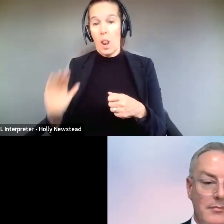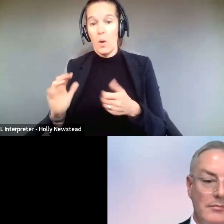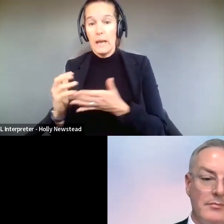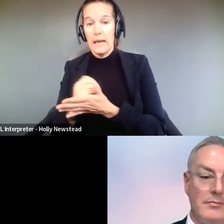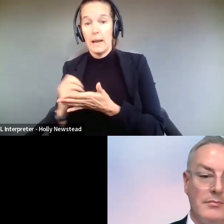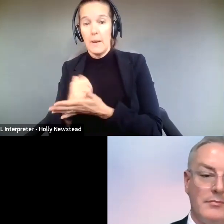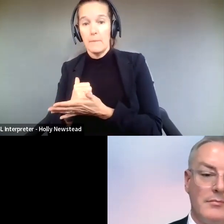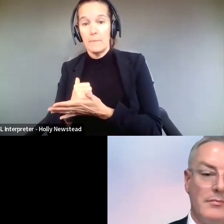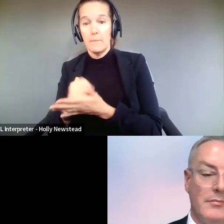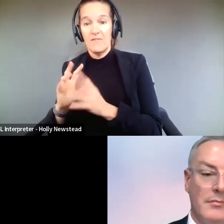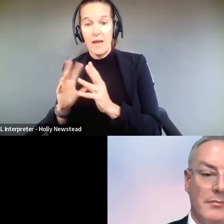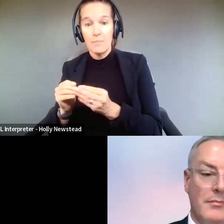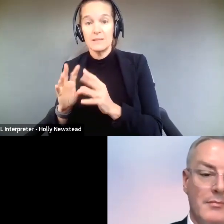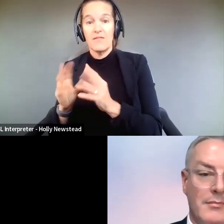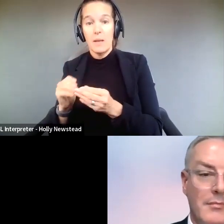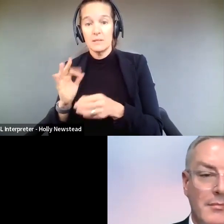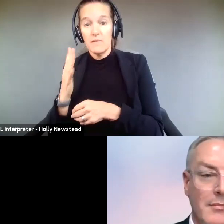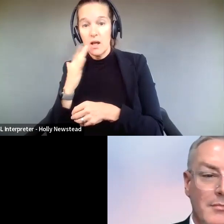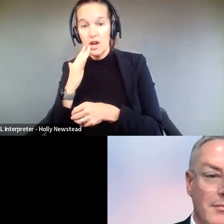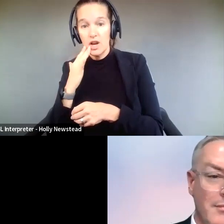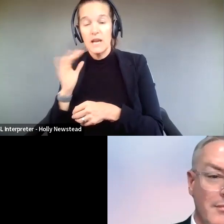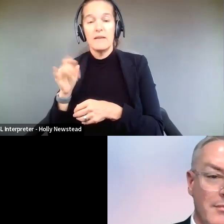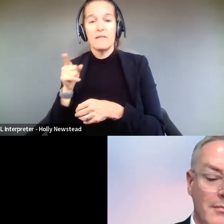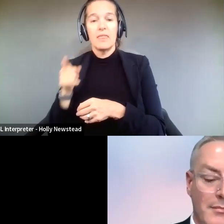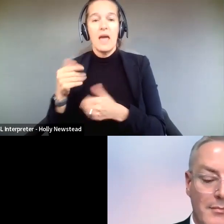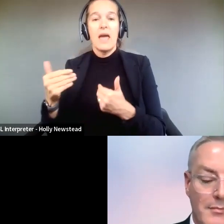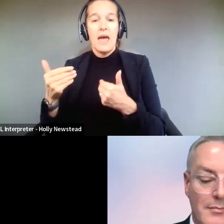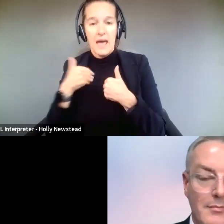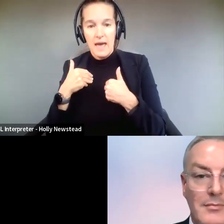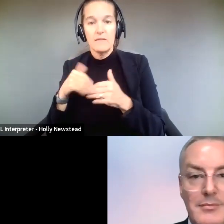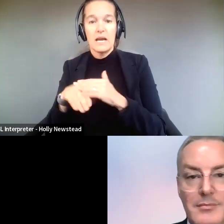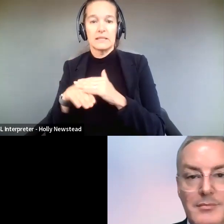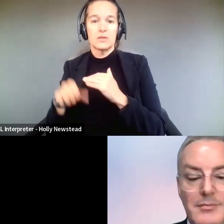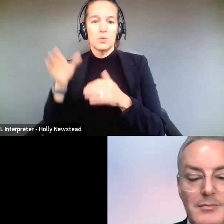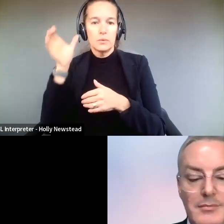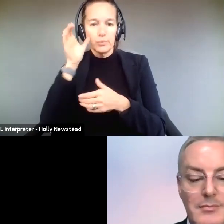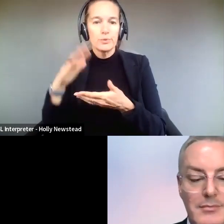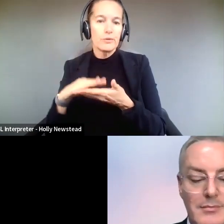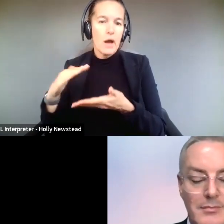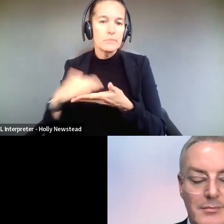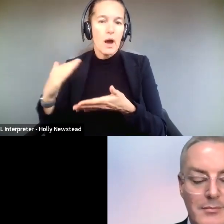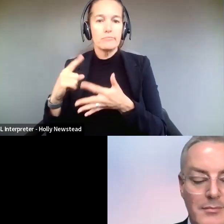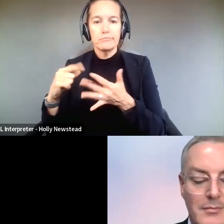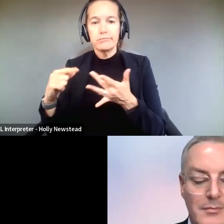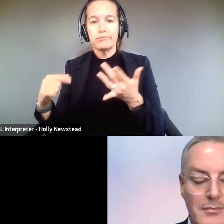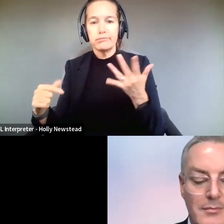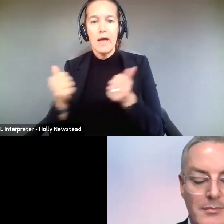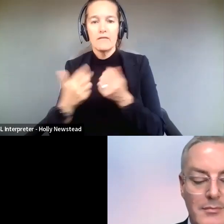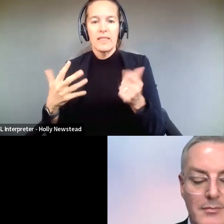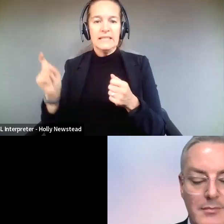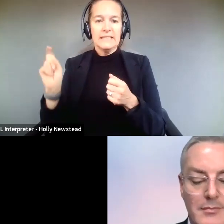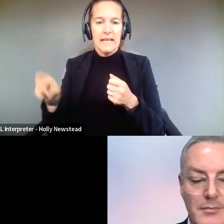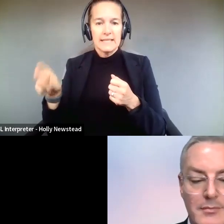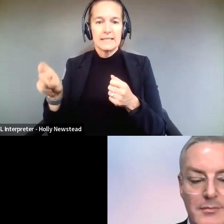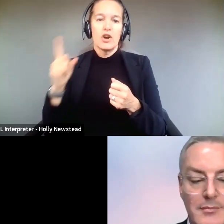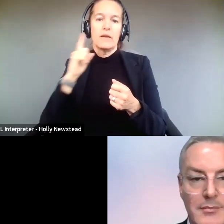and families of color actually have access to computers, laptops, and anything else that is a necessary